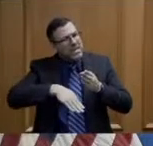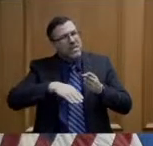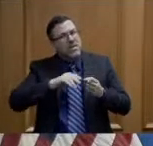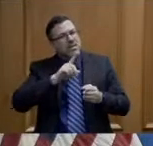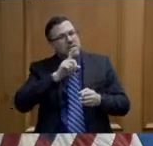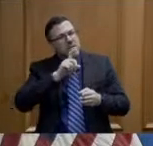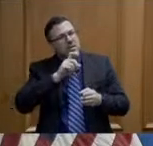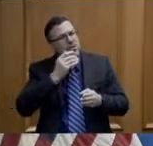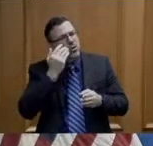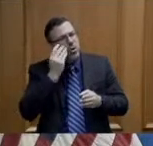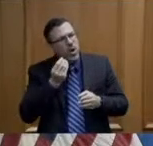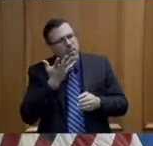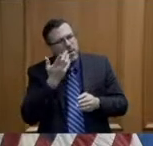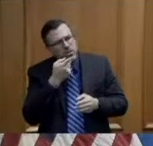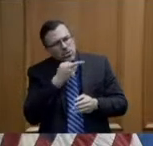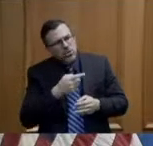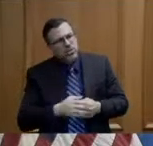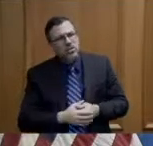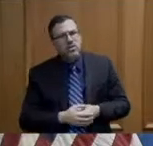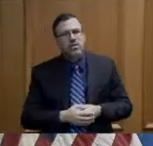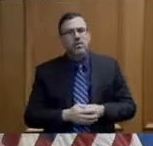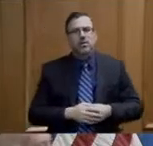mass stockpile? Yeah.